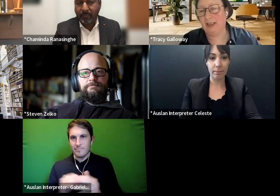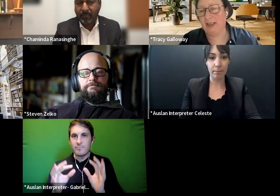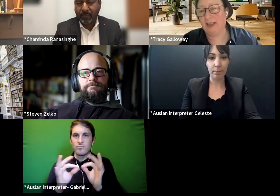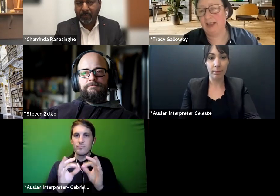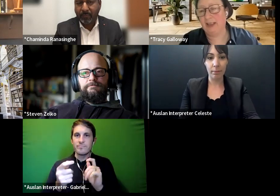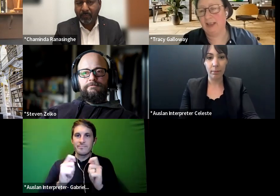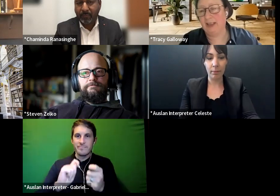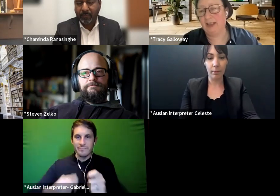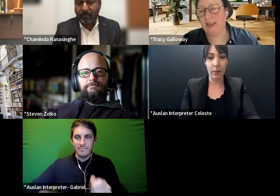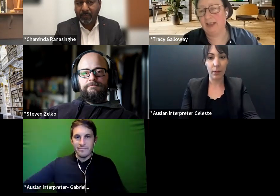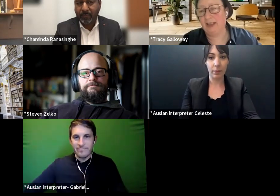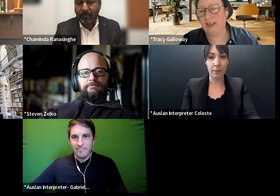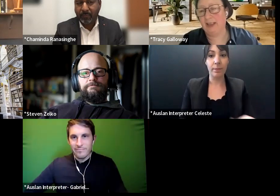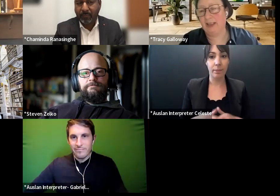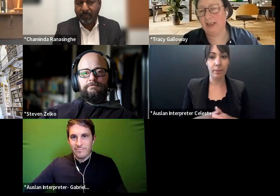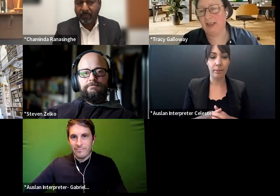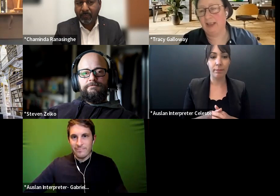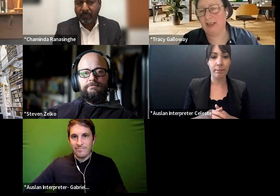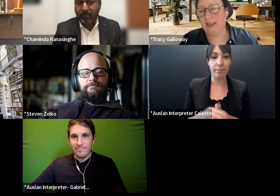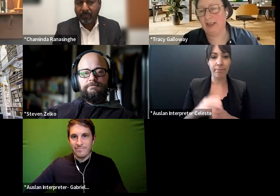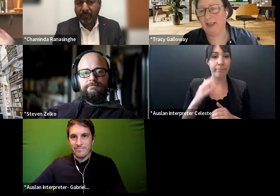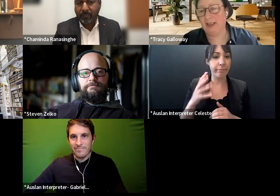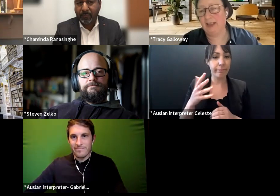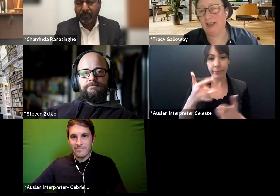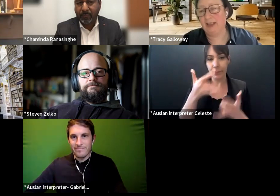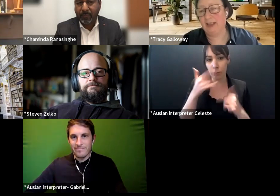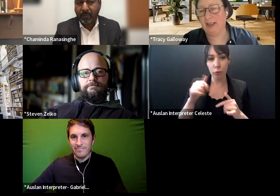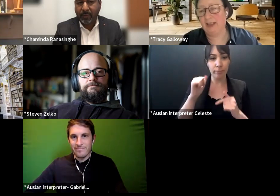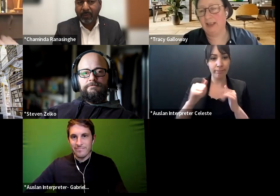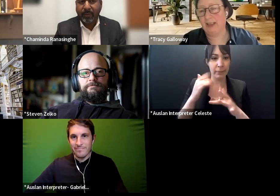to make this a much better learning experience.